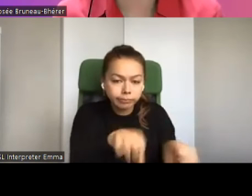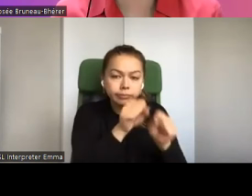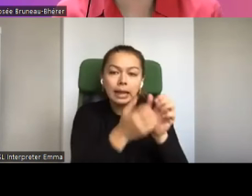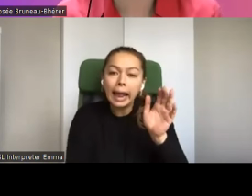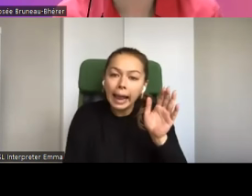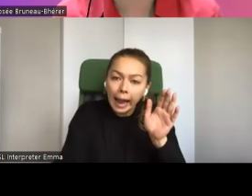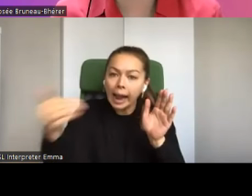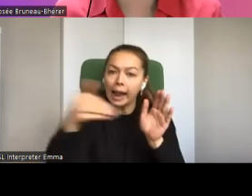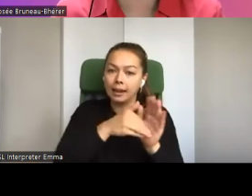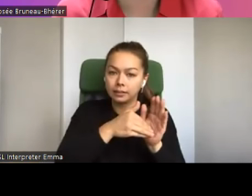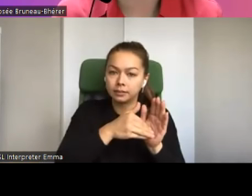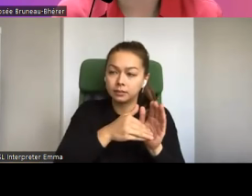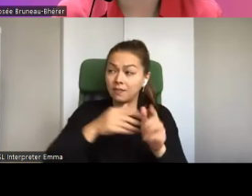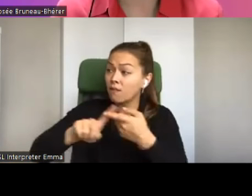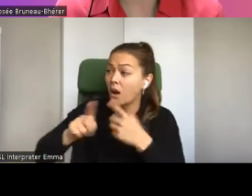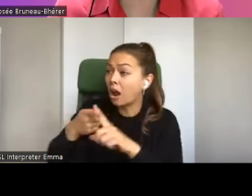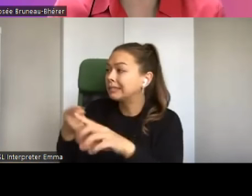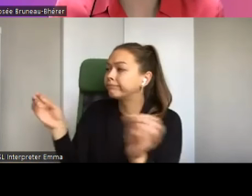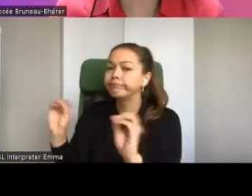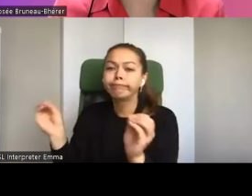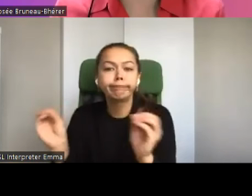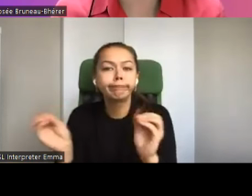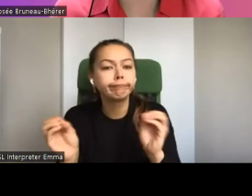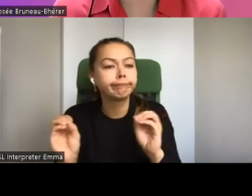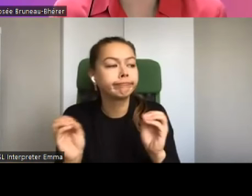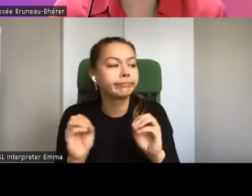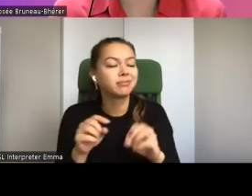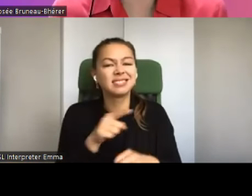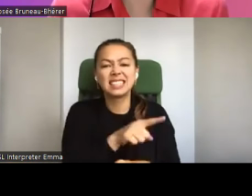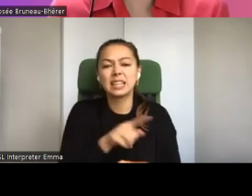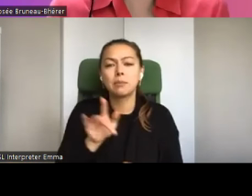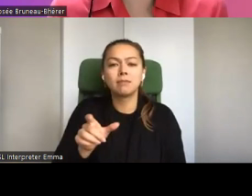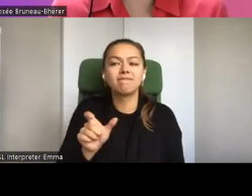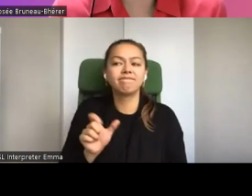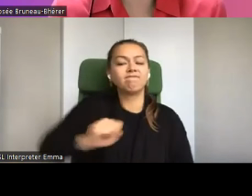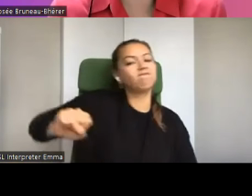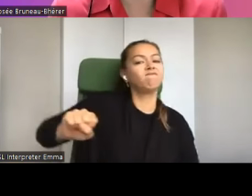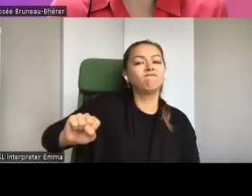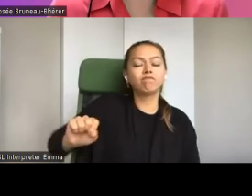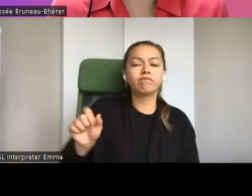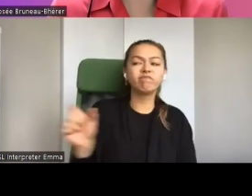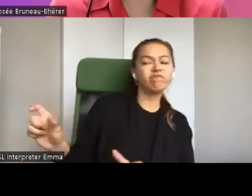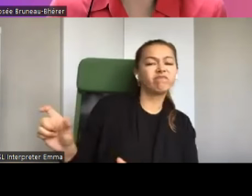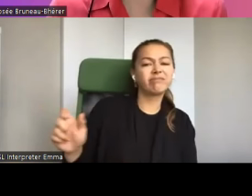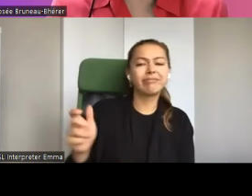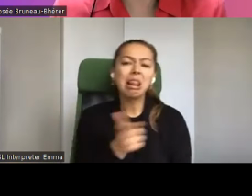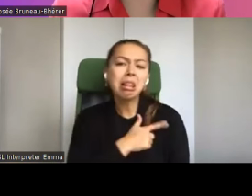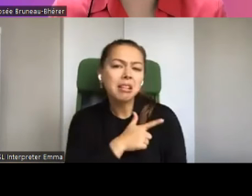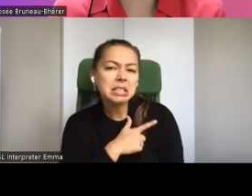he's oppositional, he's irritable, he's lazy, he can even sometimes become